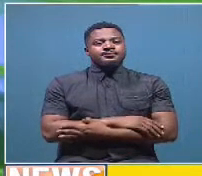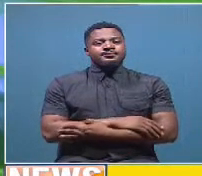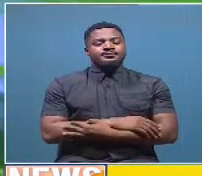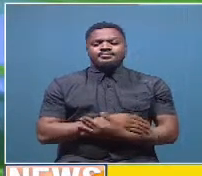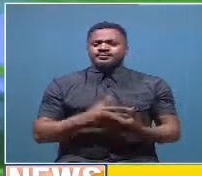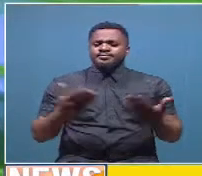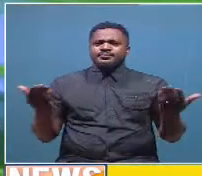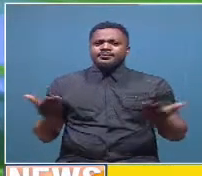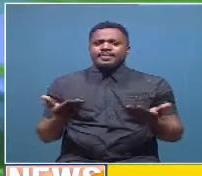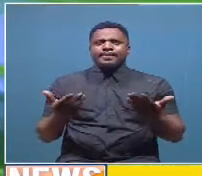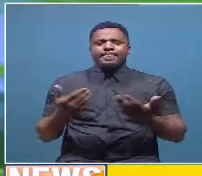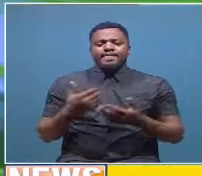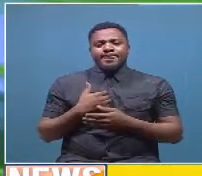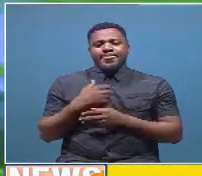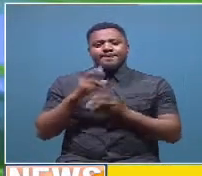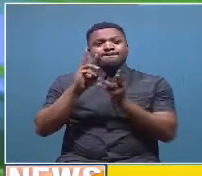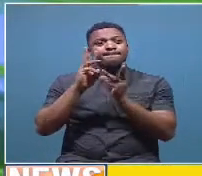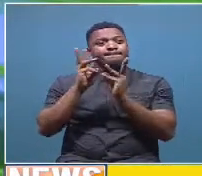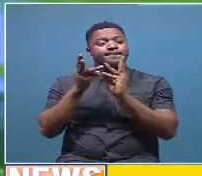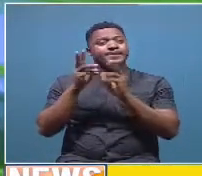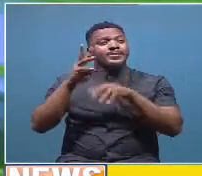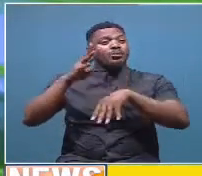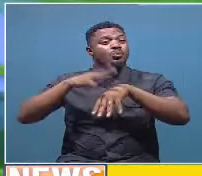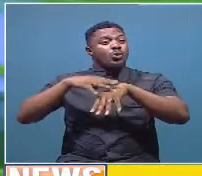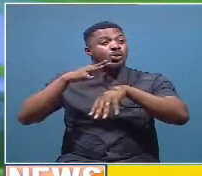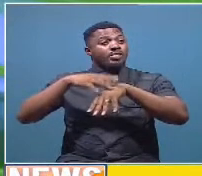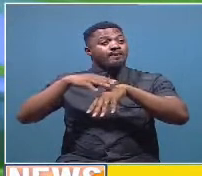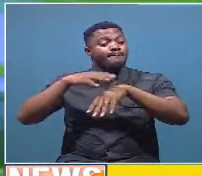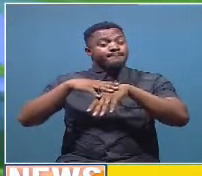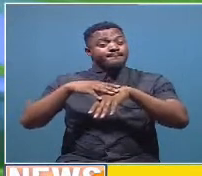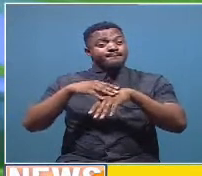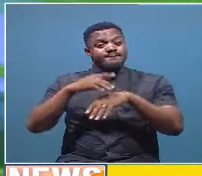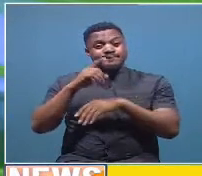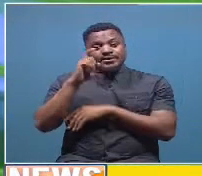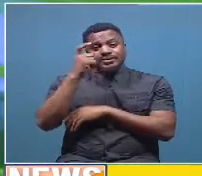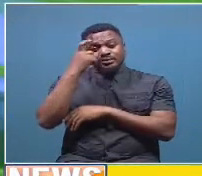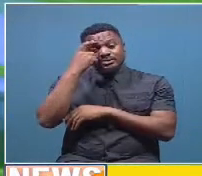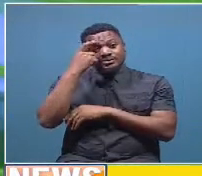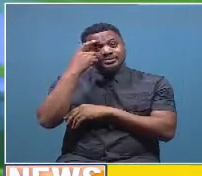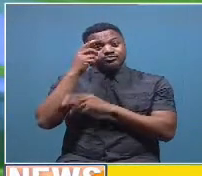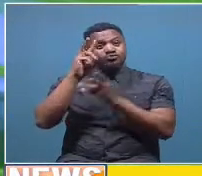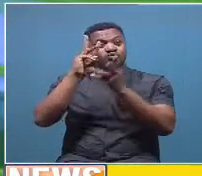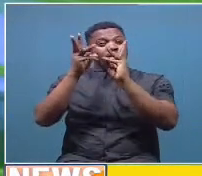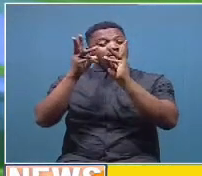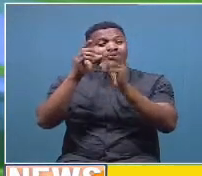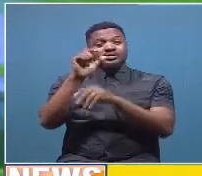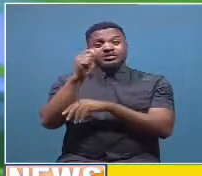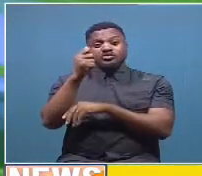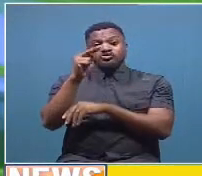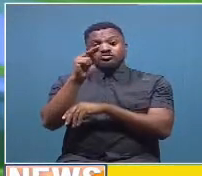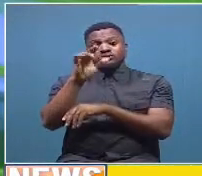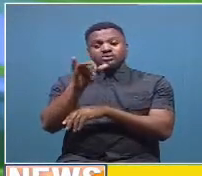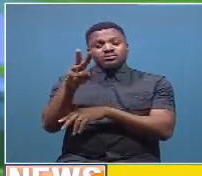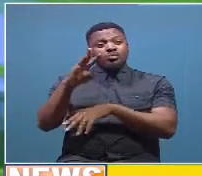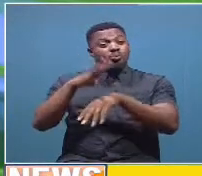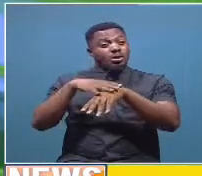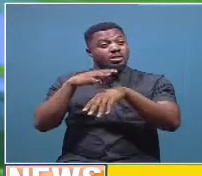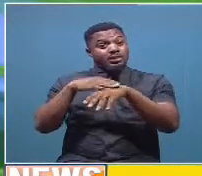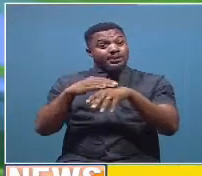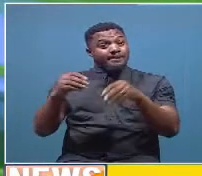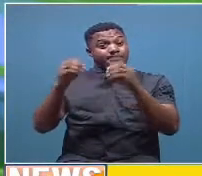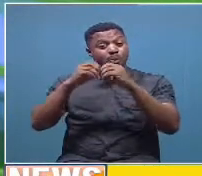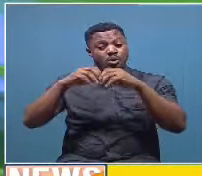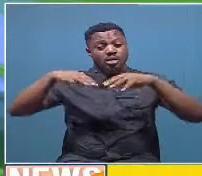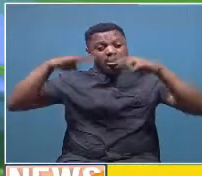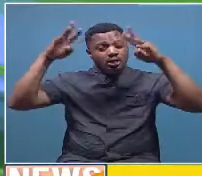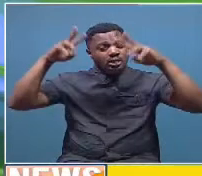We have a weather warning, and the Ghana Meteorological Agency warns of more